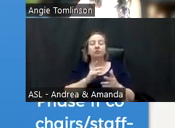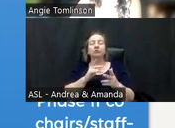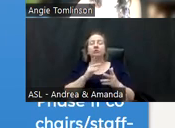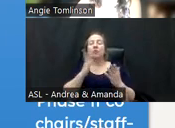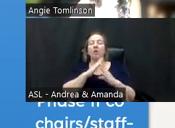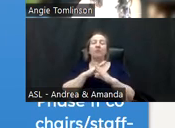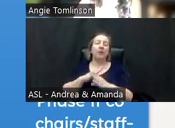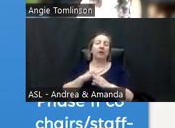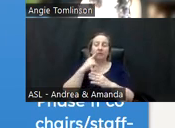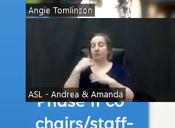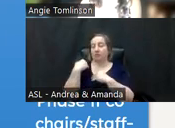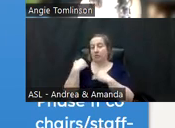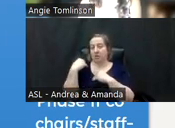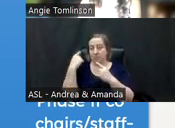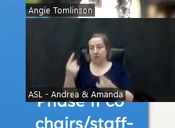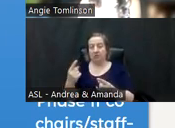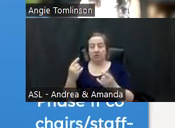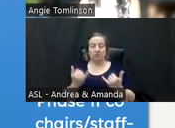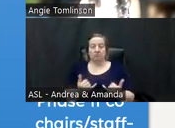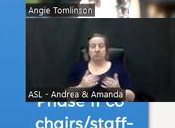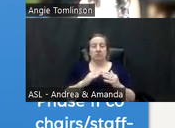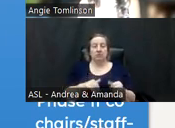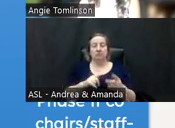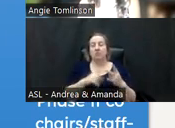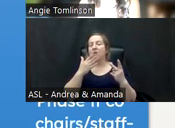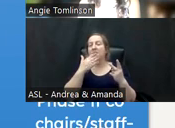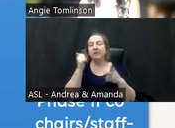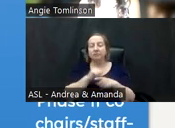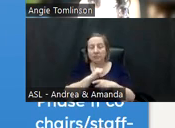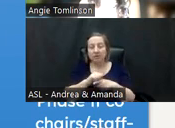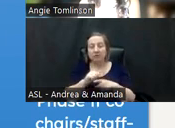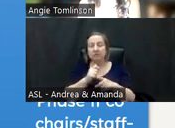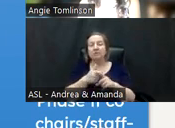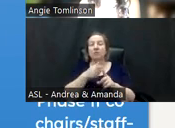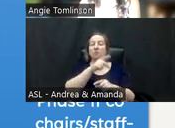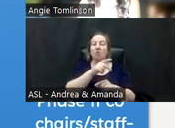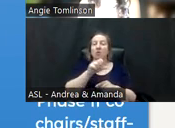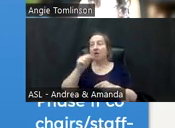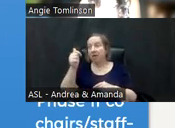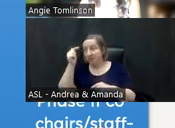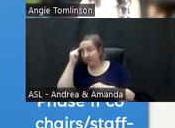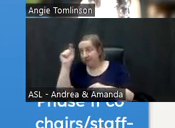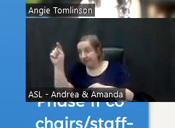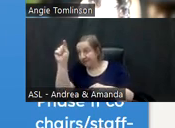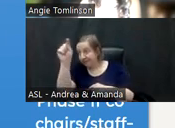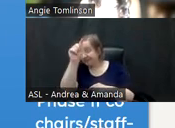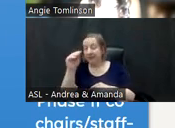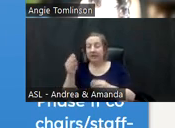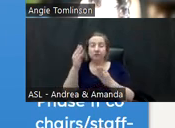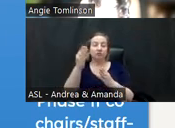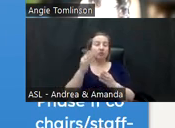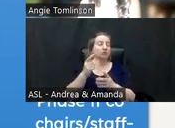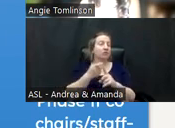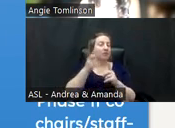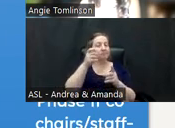as to barriers to accountability in the current system, best practices from Portland and other jurisdictions, and suggestions to consider from